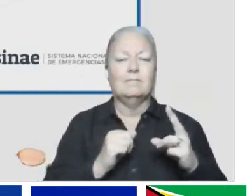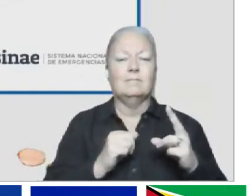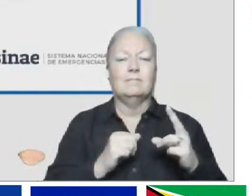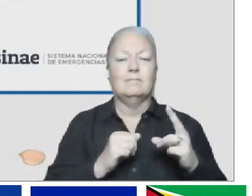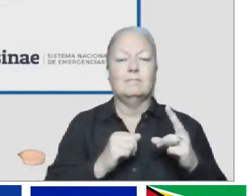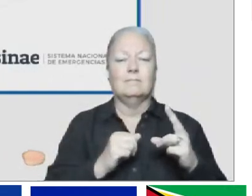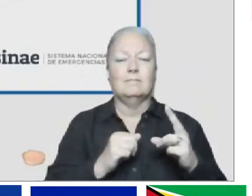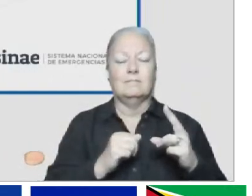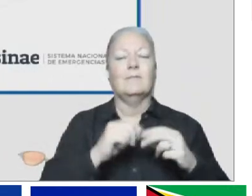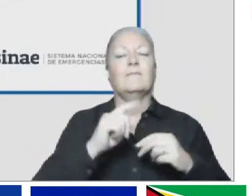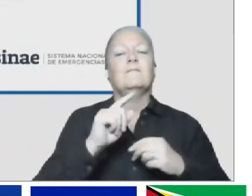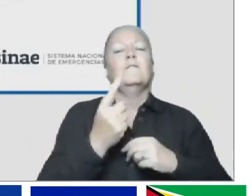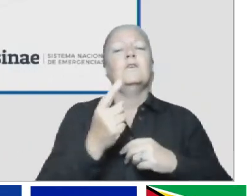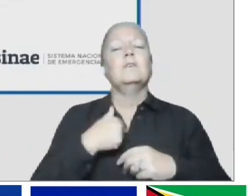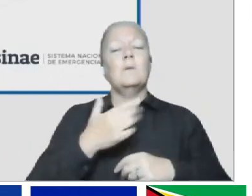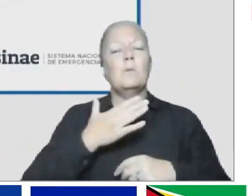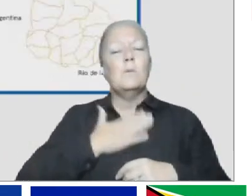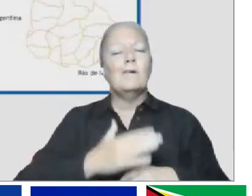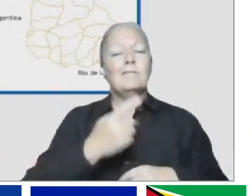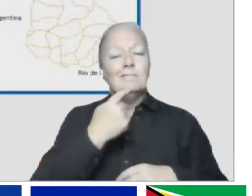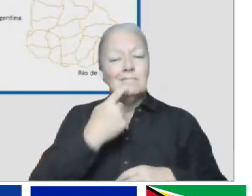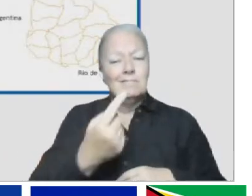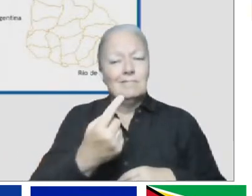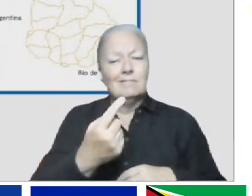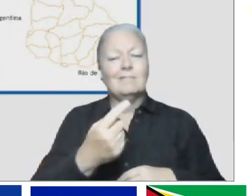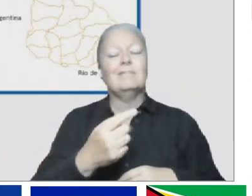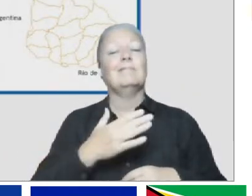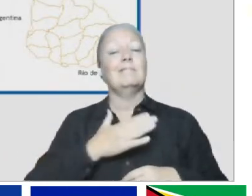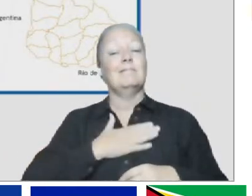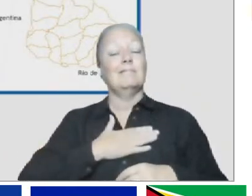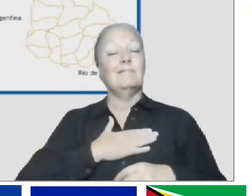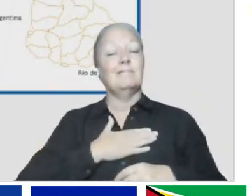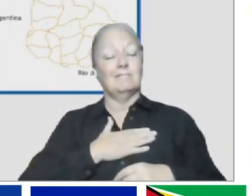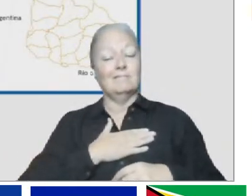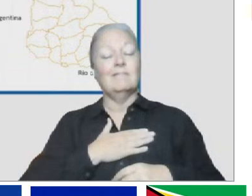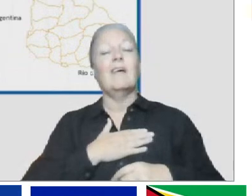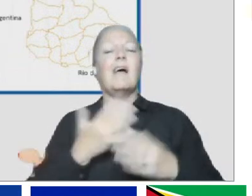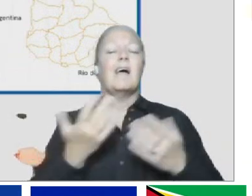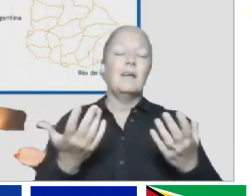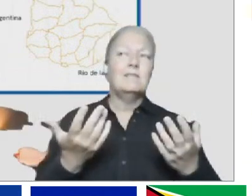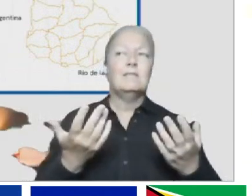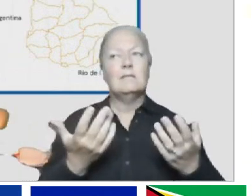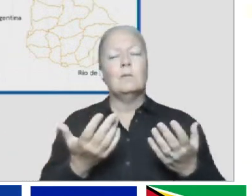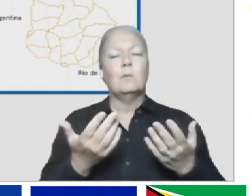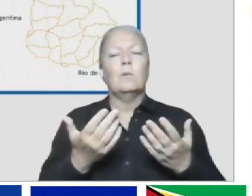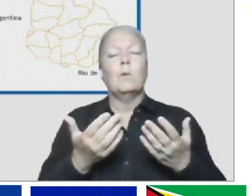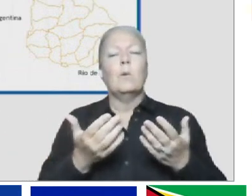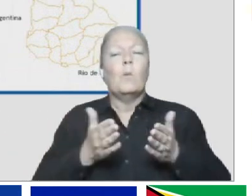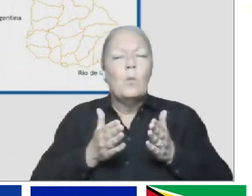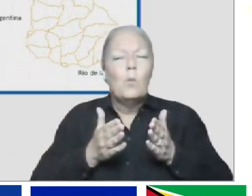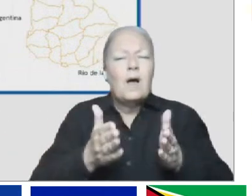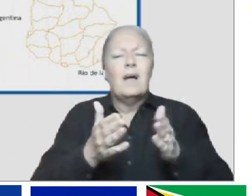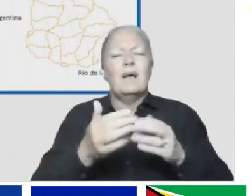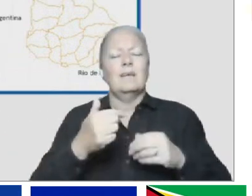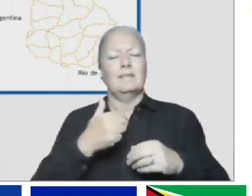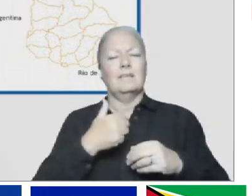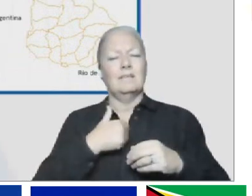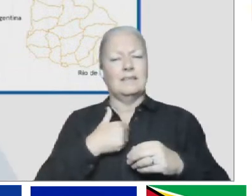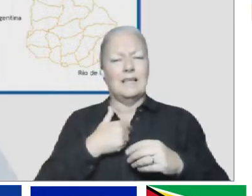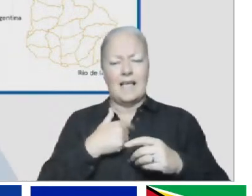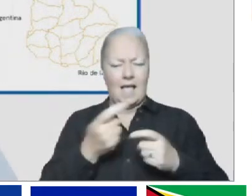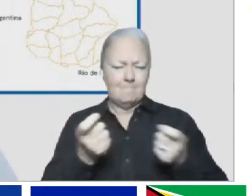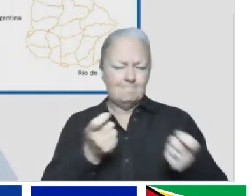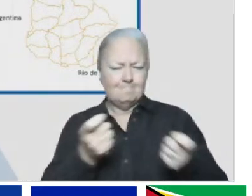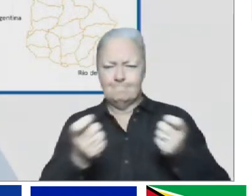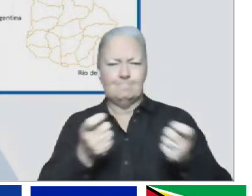address our response capacity coordination mechanism that have been provided for in our governance. The National